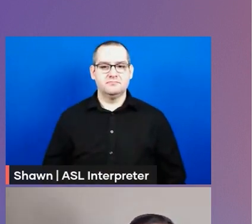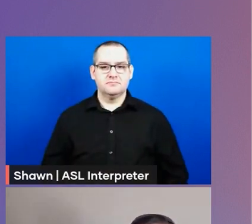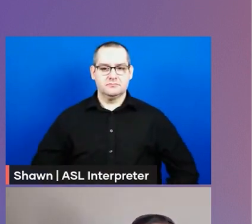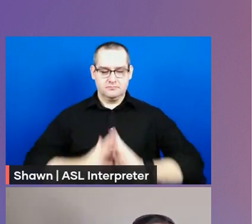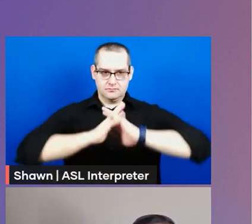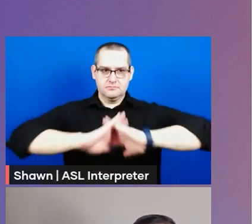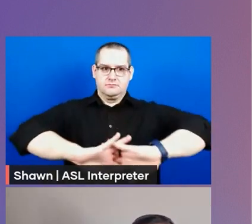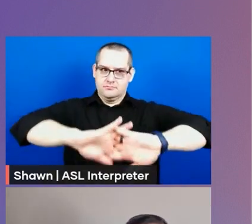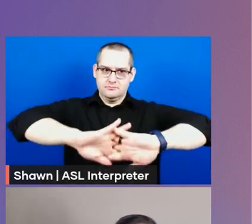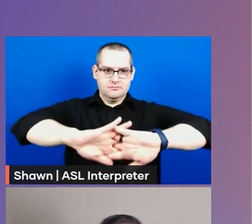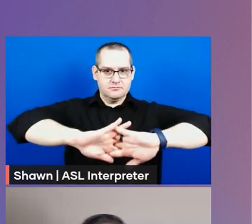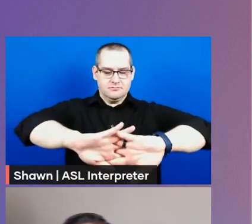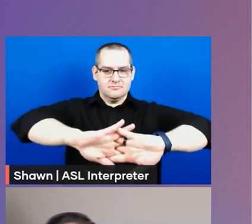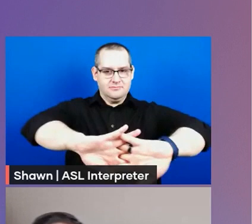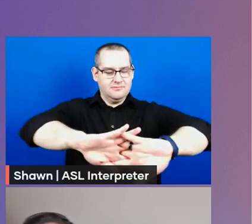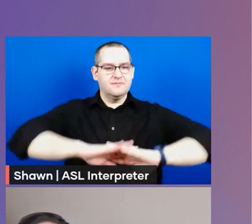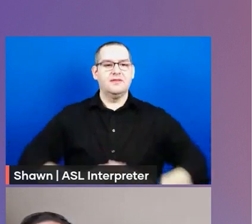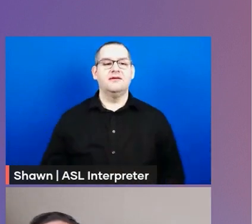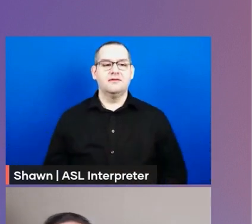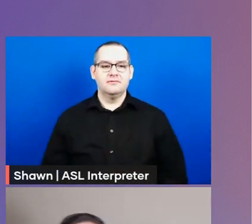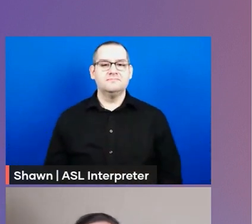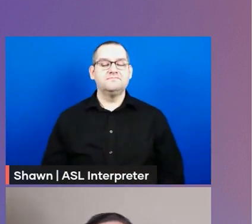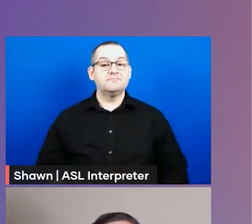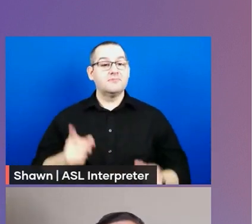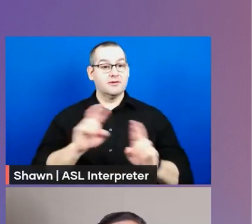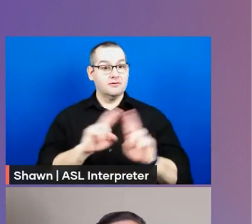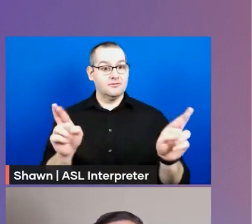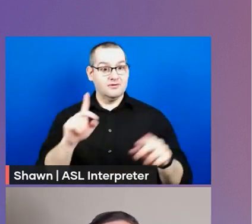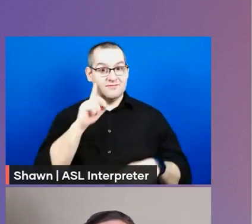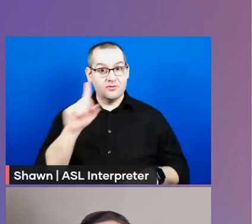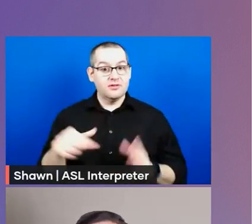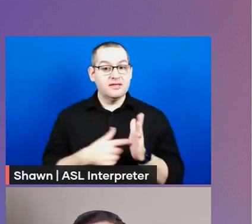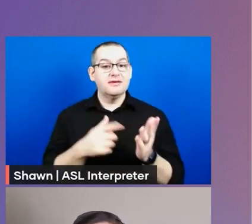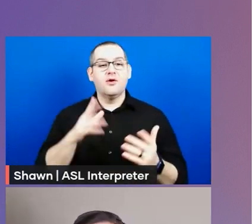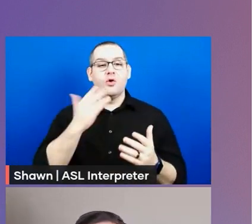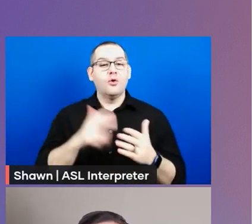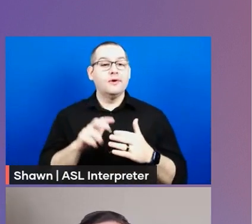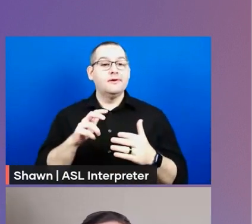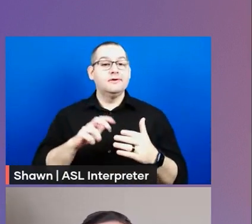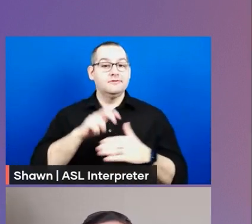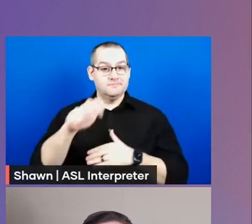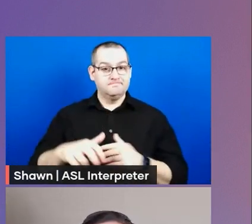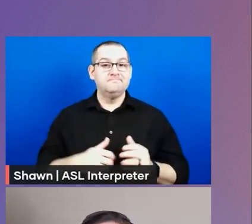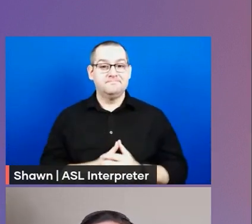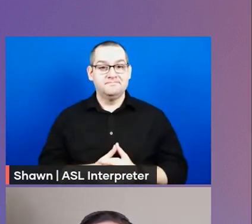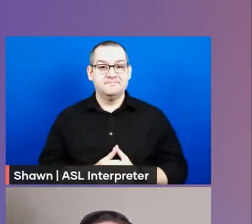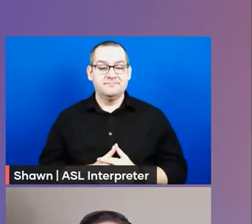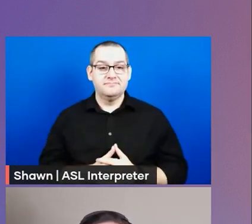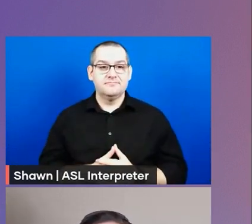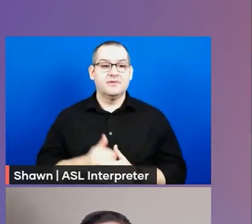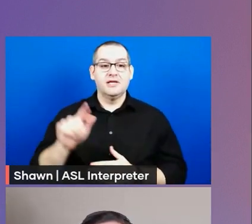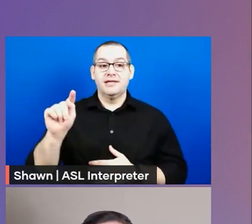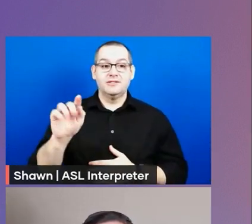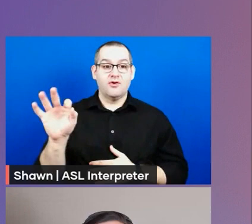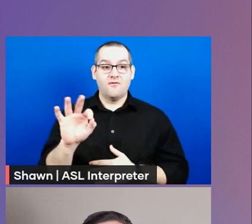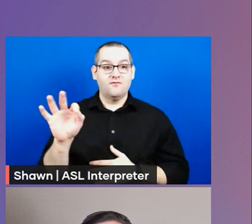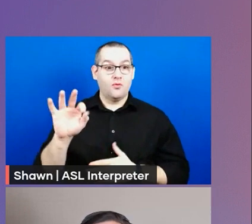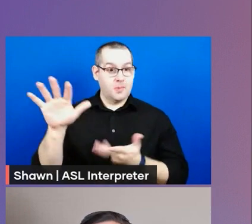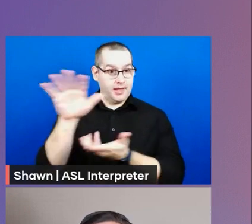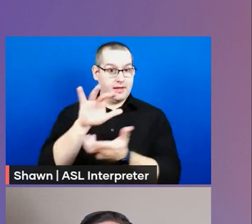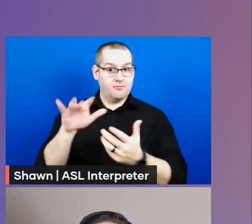demo. And so with this, we're going to jump into Terraform Cloud here. I